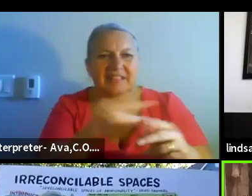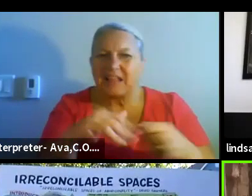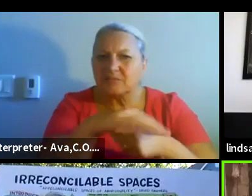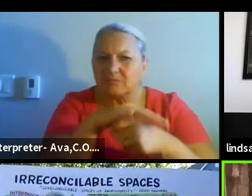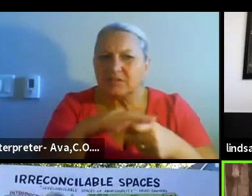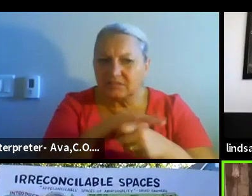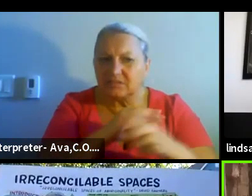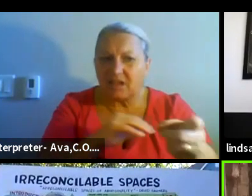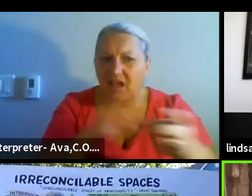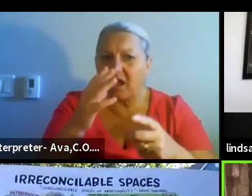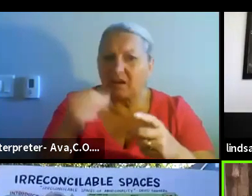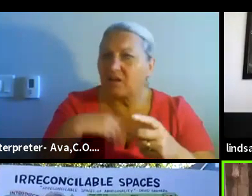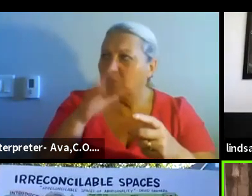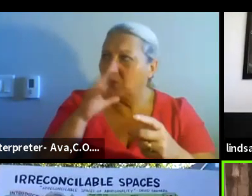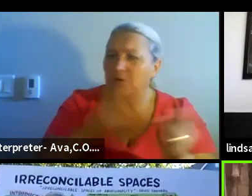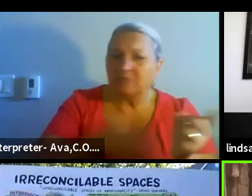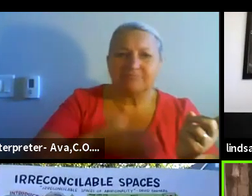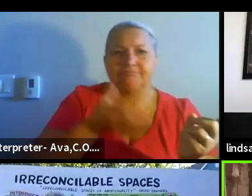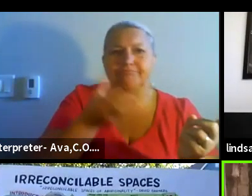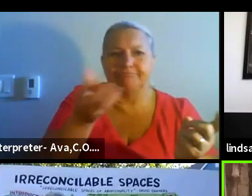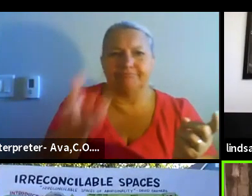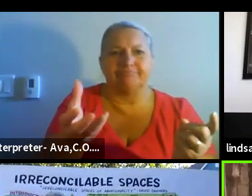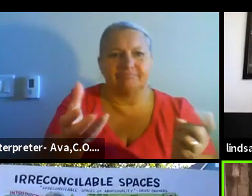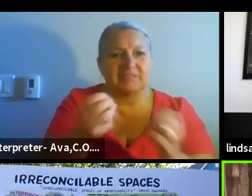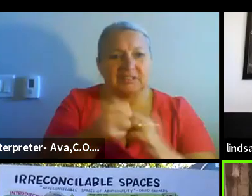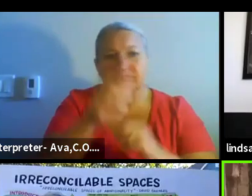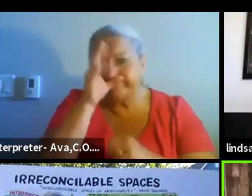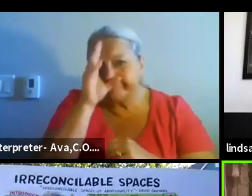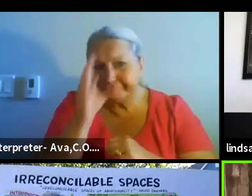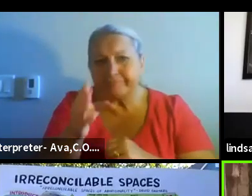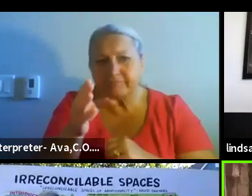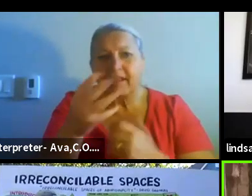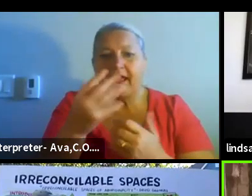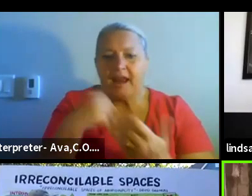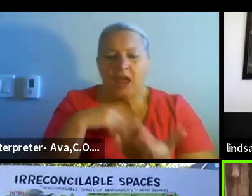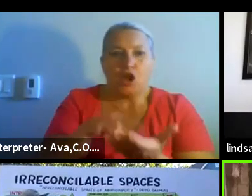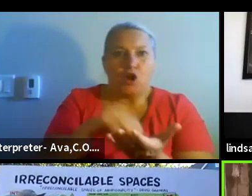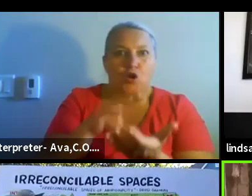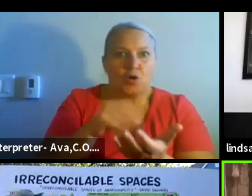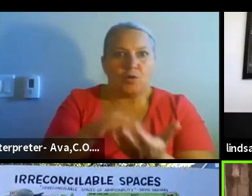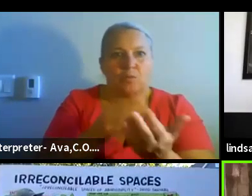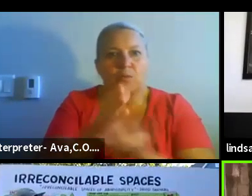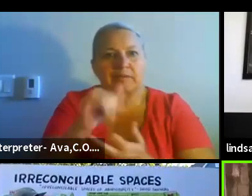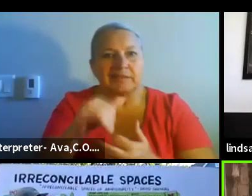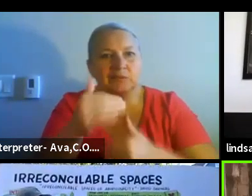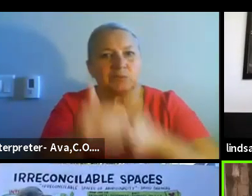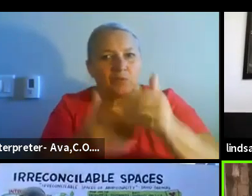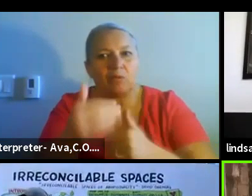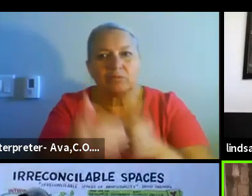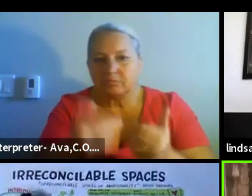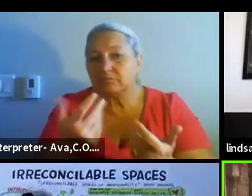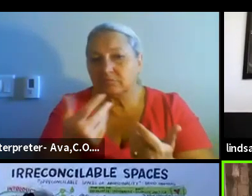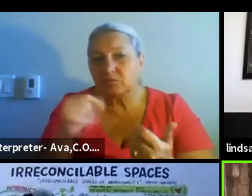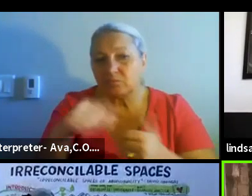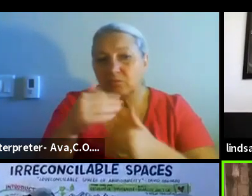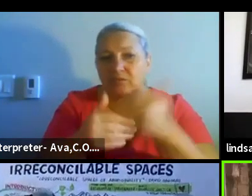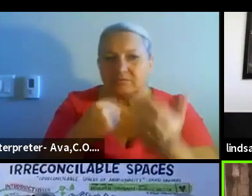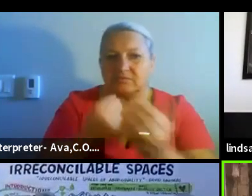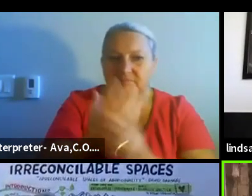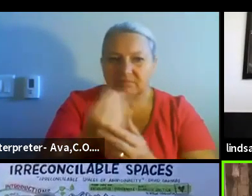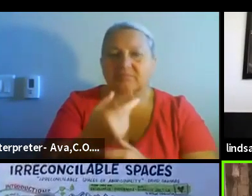will confess in a crude manner, and I've been learning through the process. So this is a process in development. So